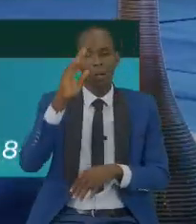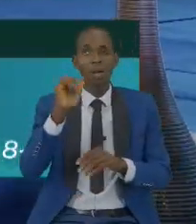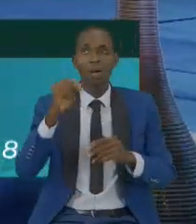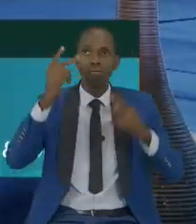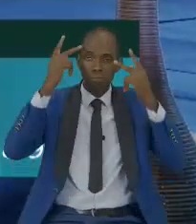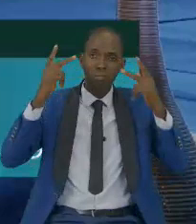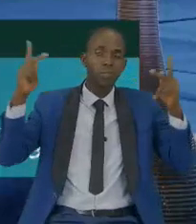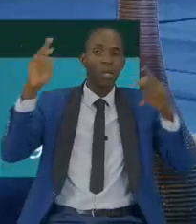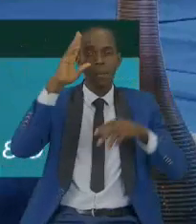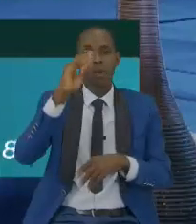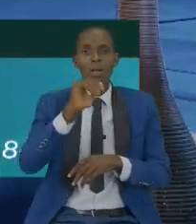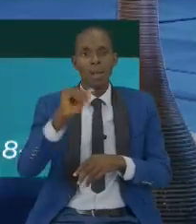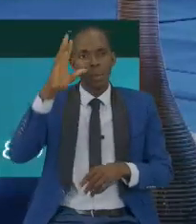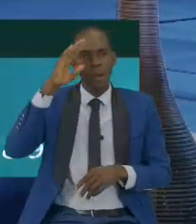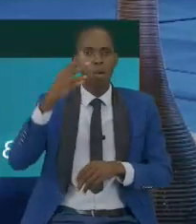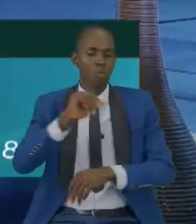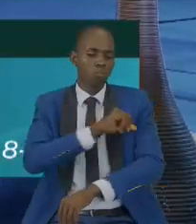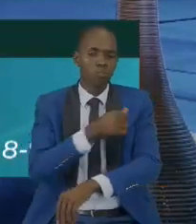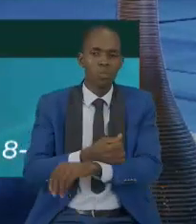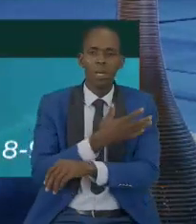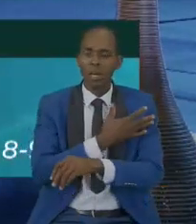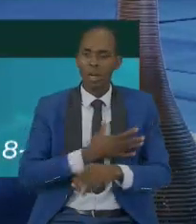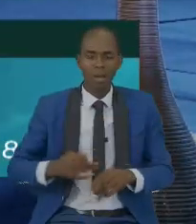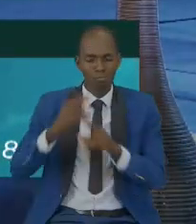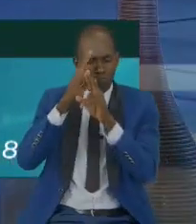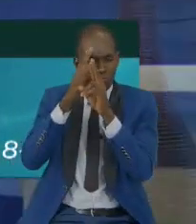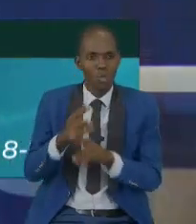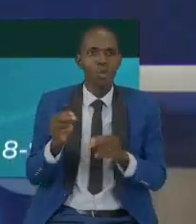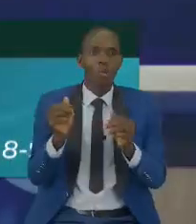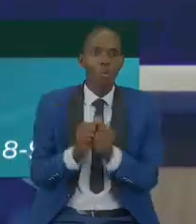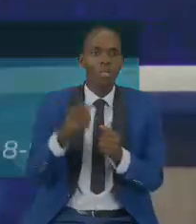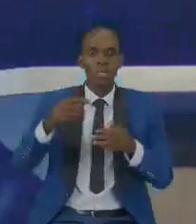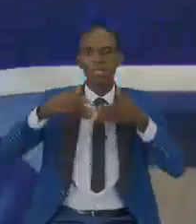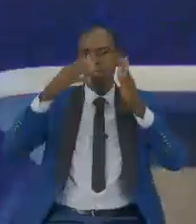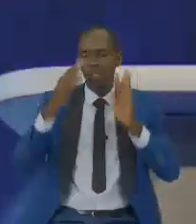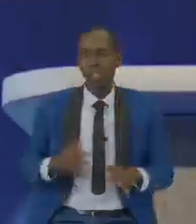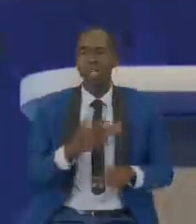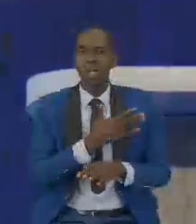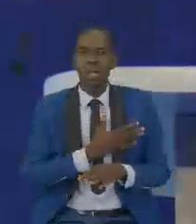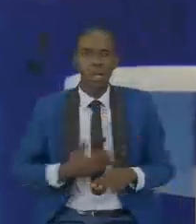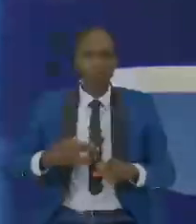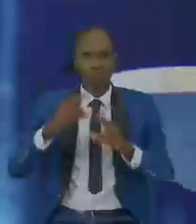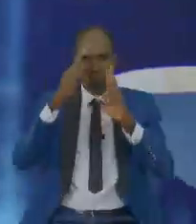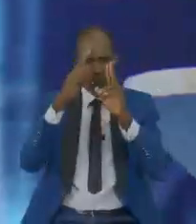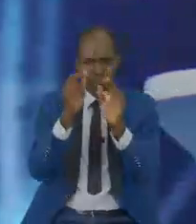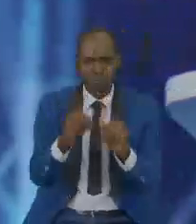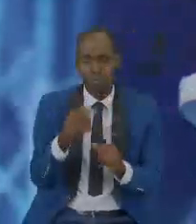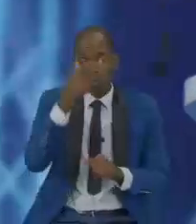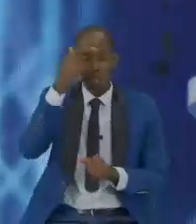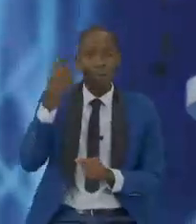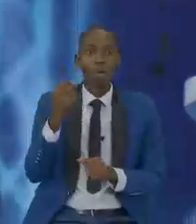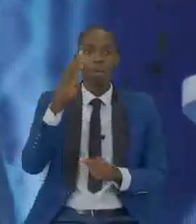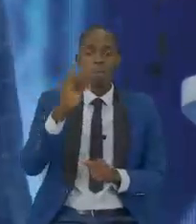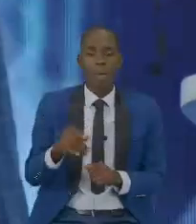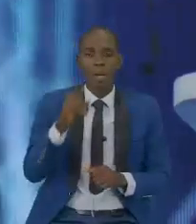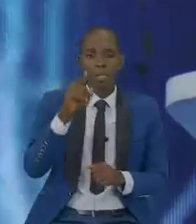a man of authority and dignity with his master, and honorable, because by him the Lord had